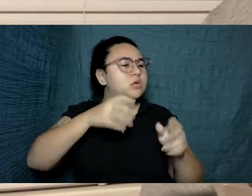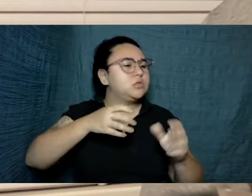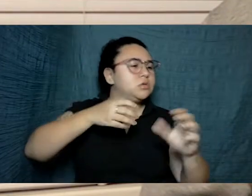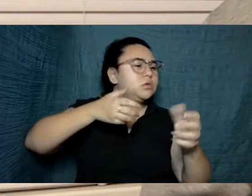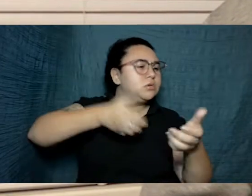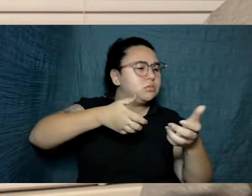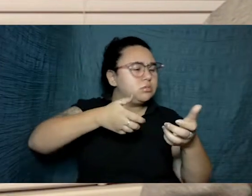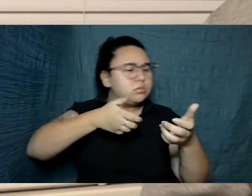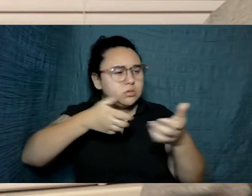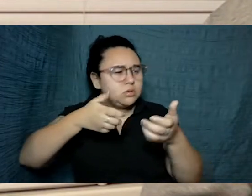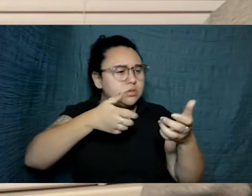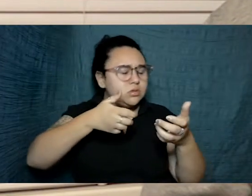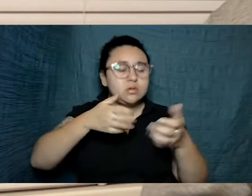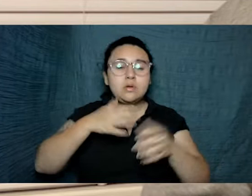fighting vehicle,